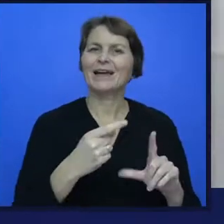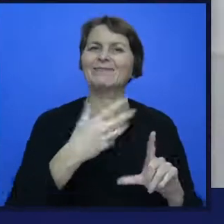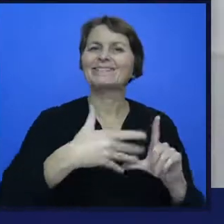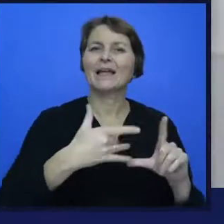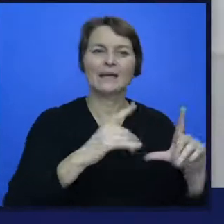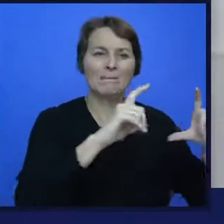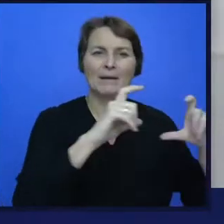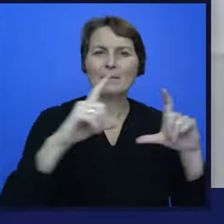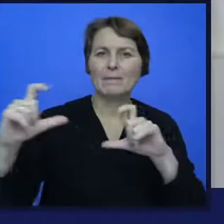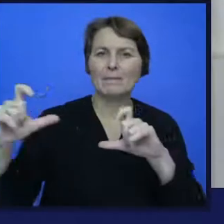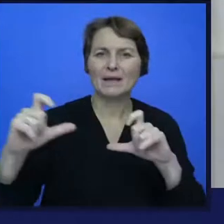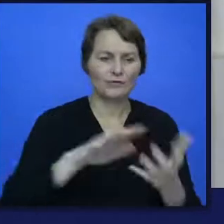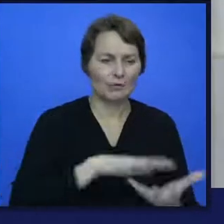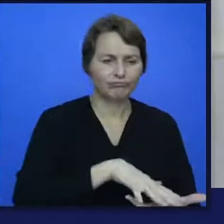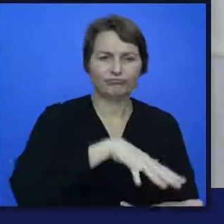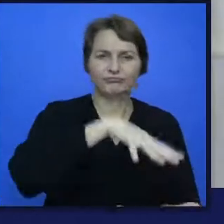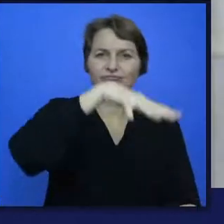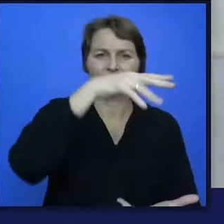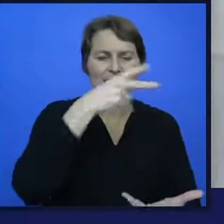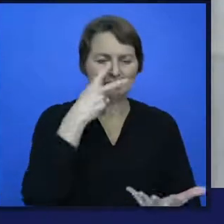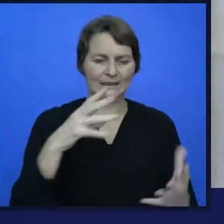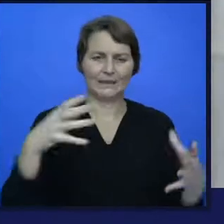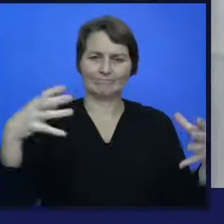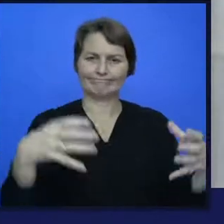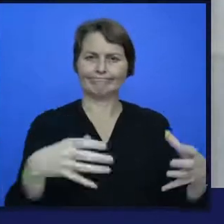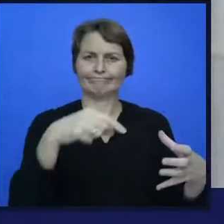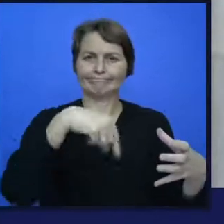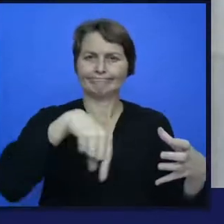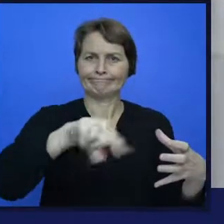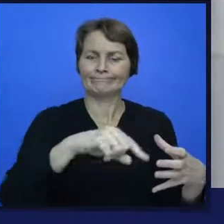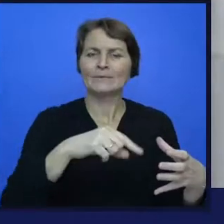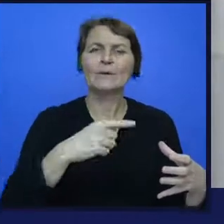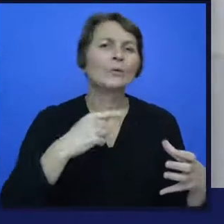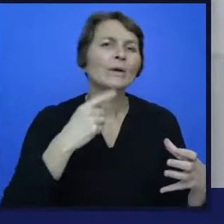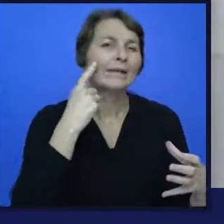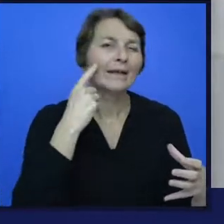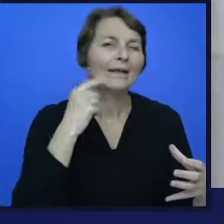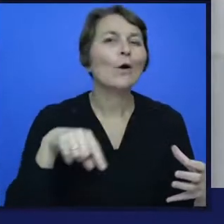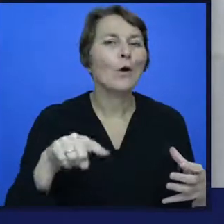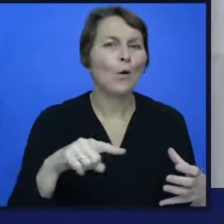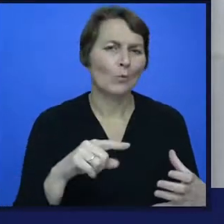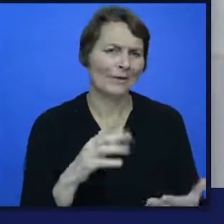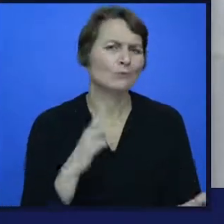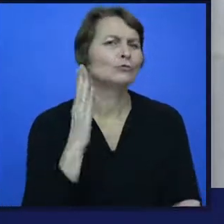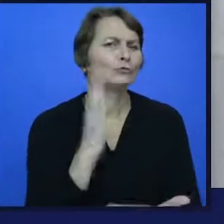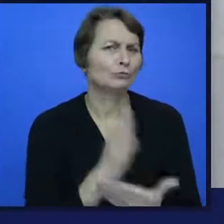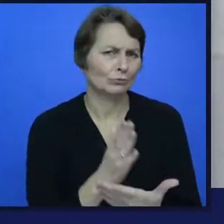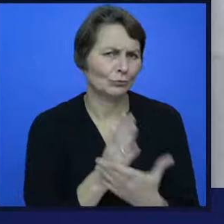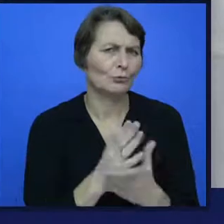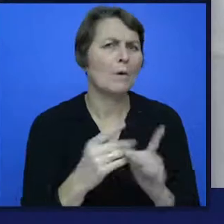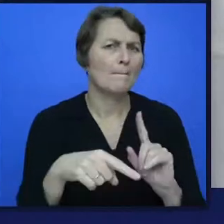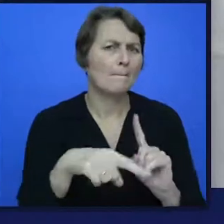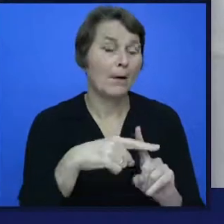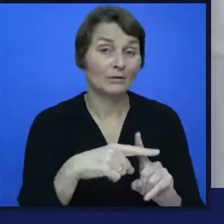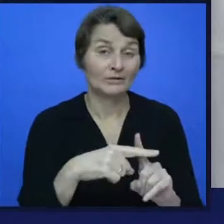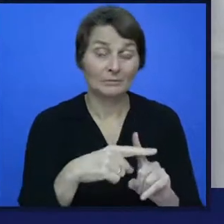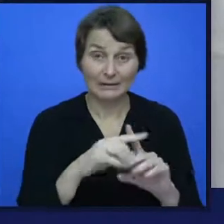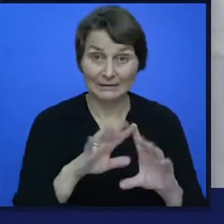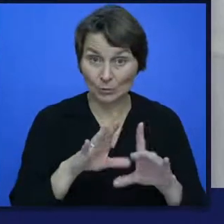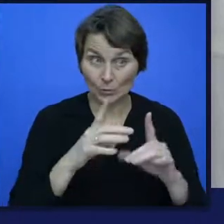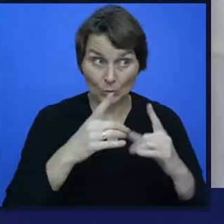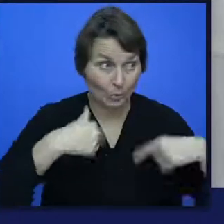are comprised of what we think to be the true positive, but how good are we at